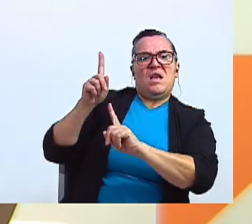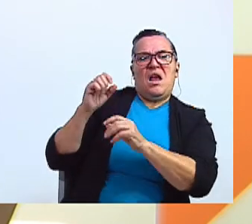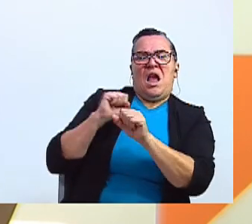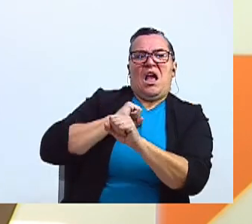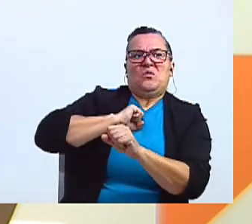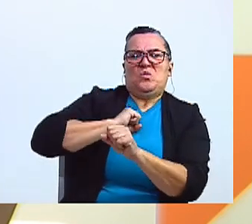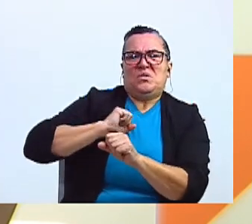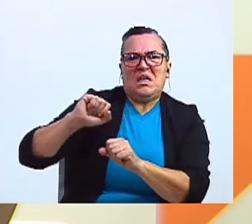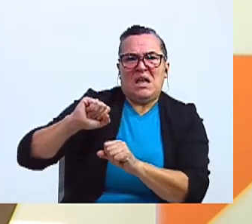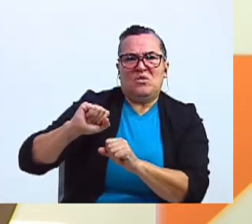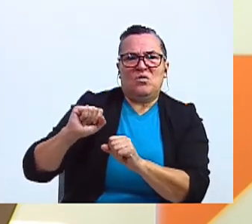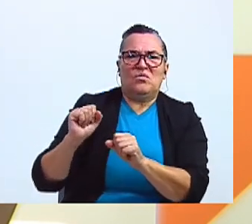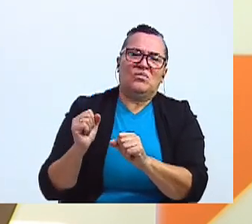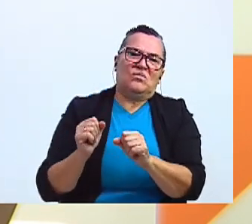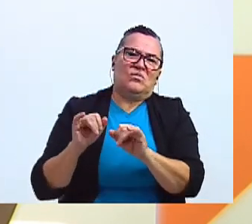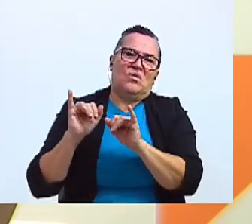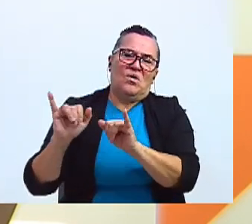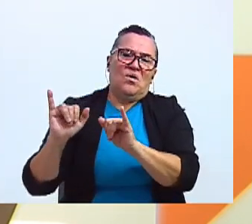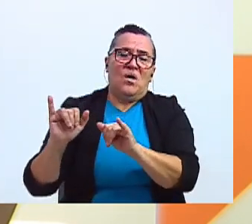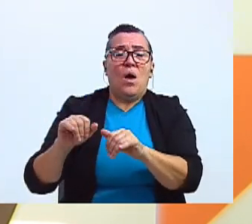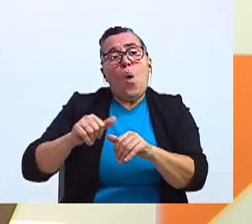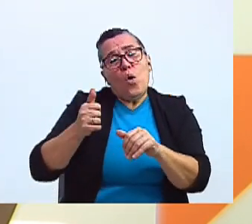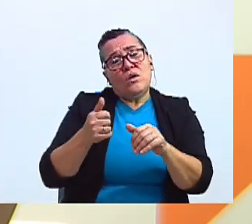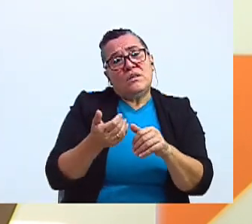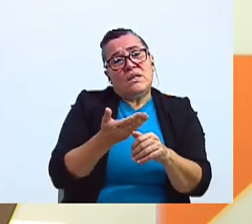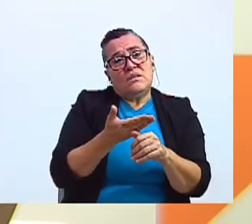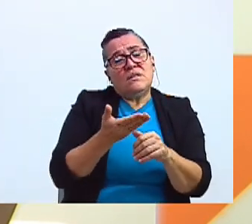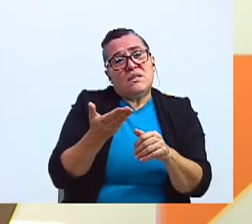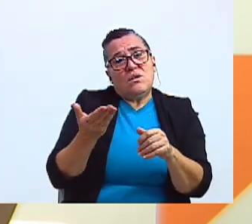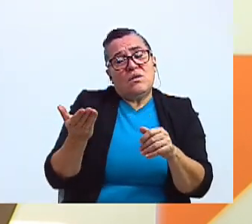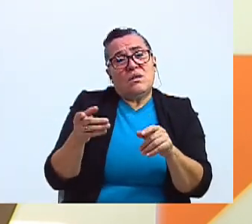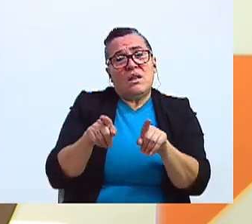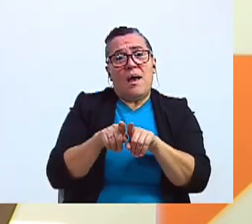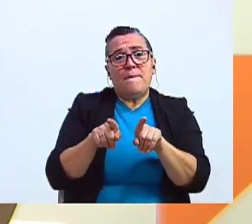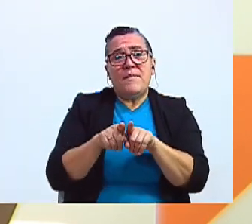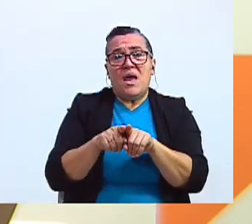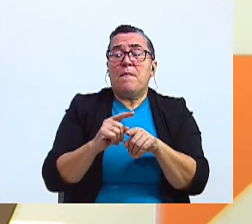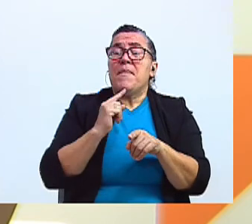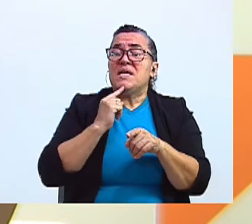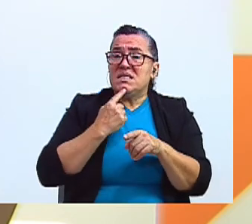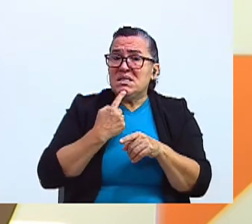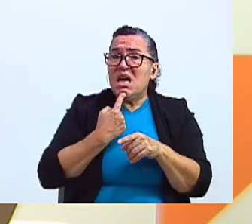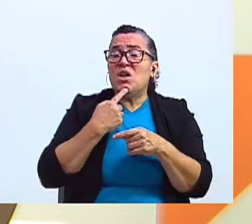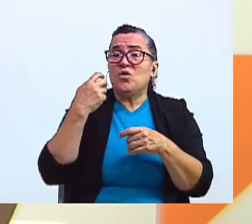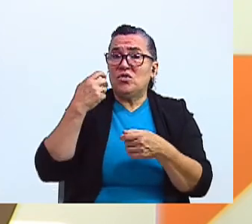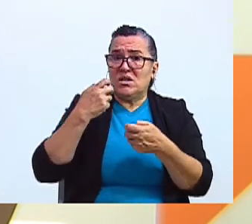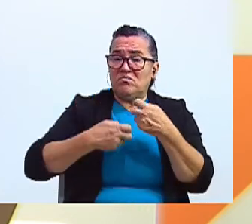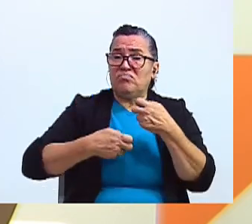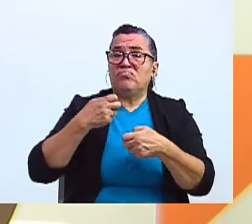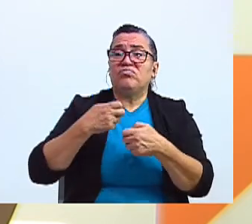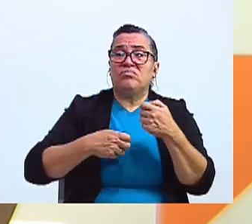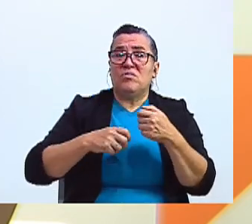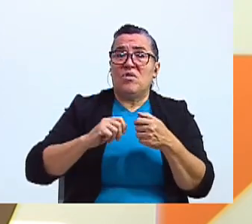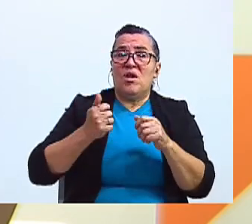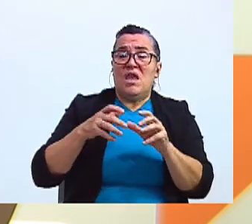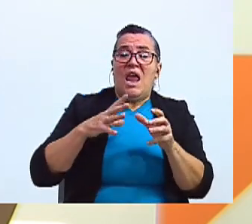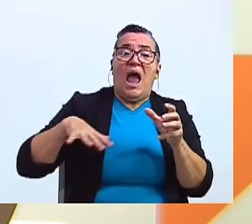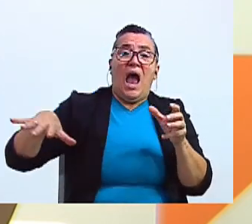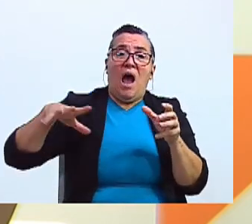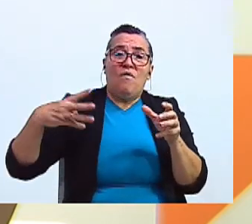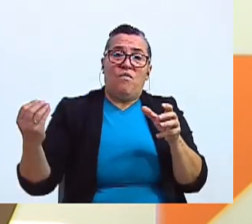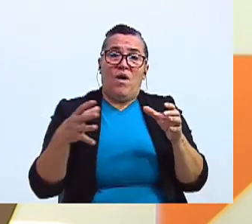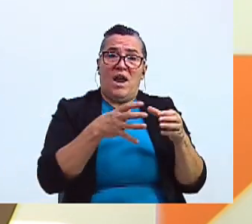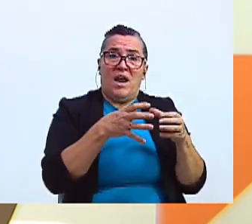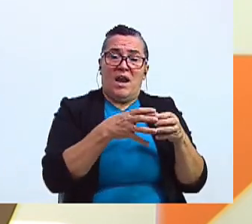fix them makeovers. Other times it becomes more serious and someone outside the group is